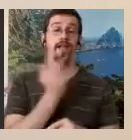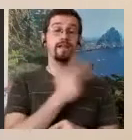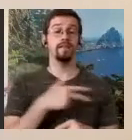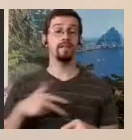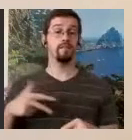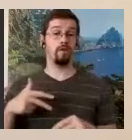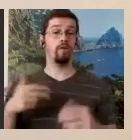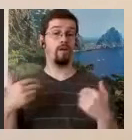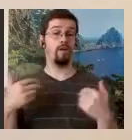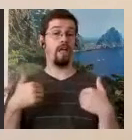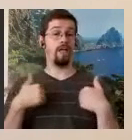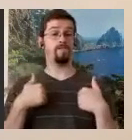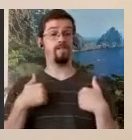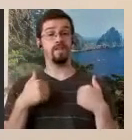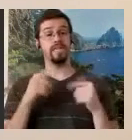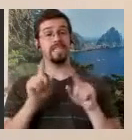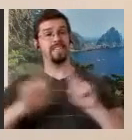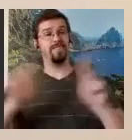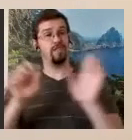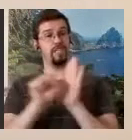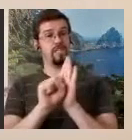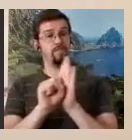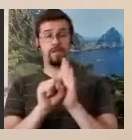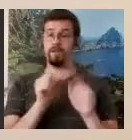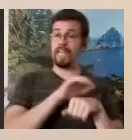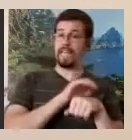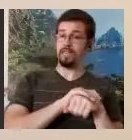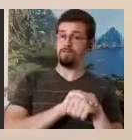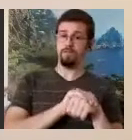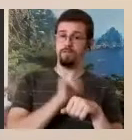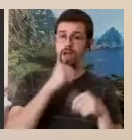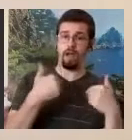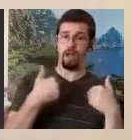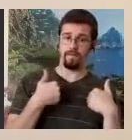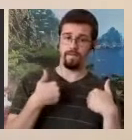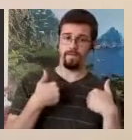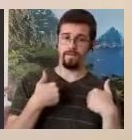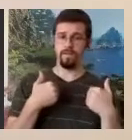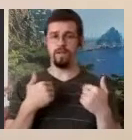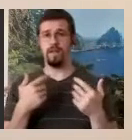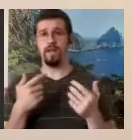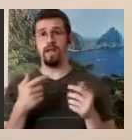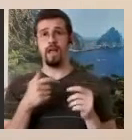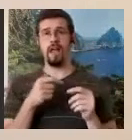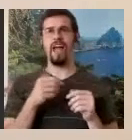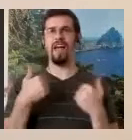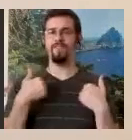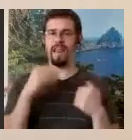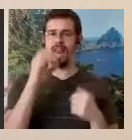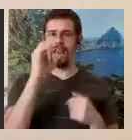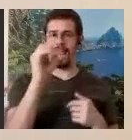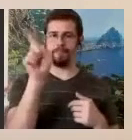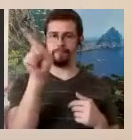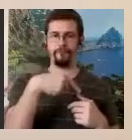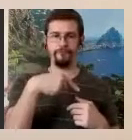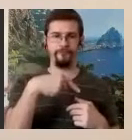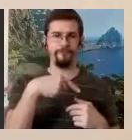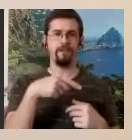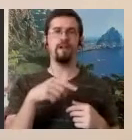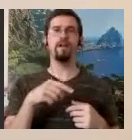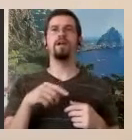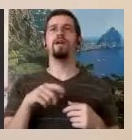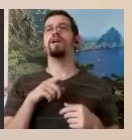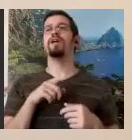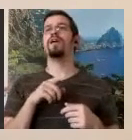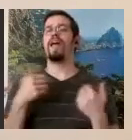different symbols that we don't have in the English alphabet. They add an A with a little circle over it, and they add an O and E that